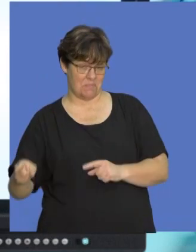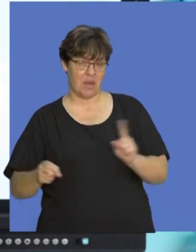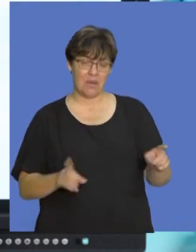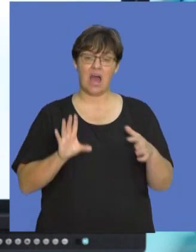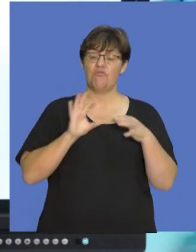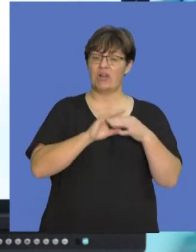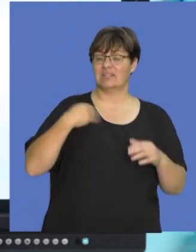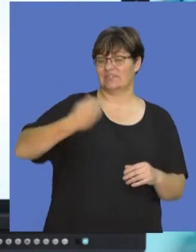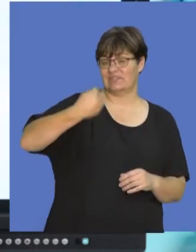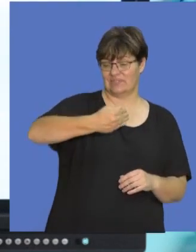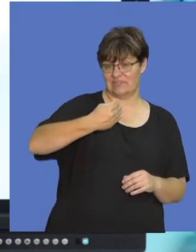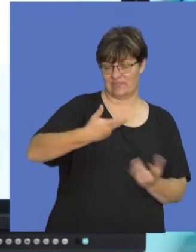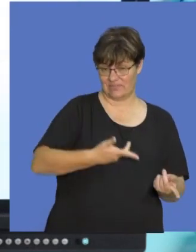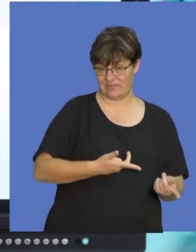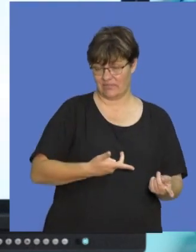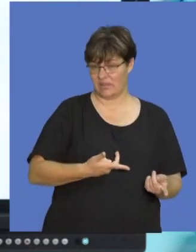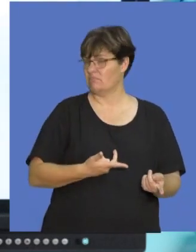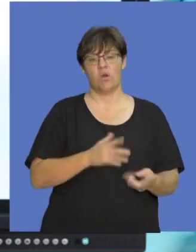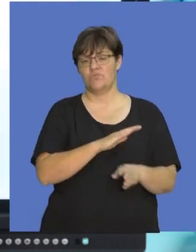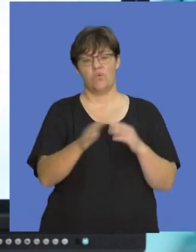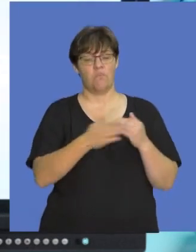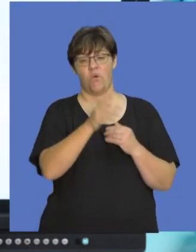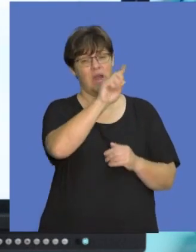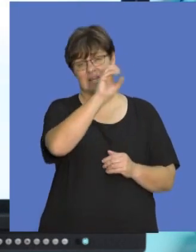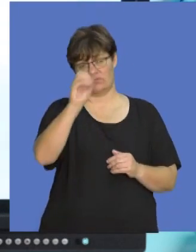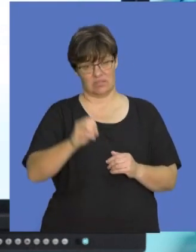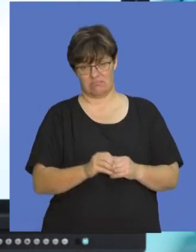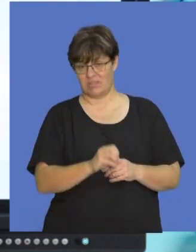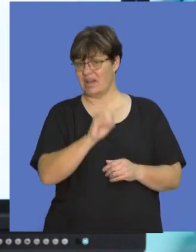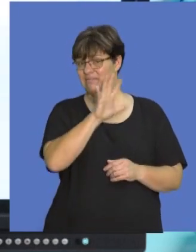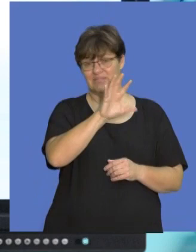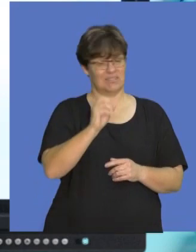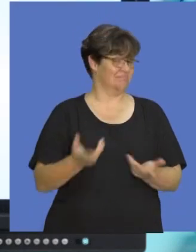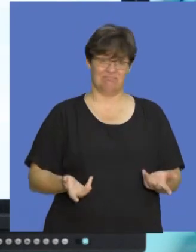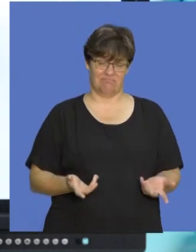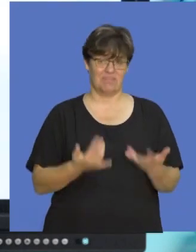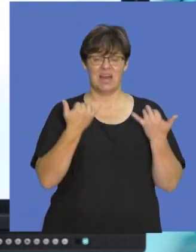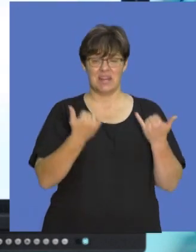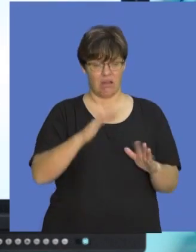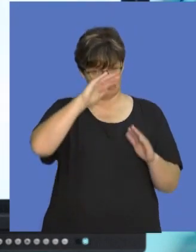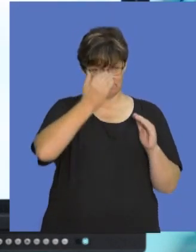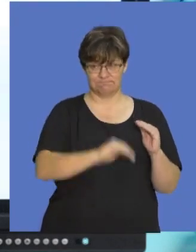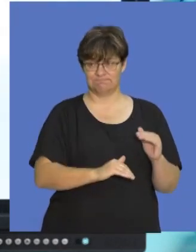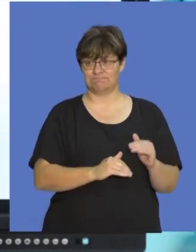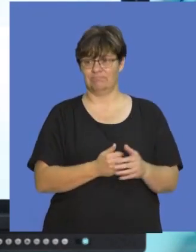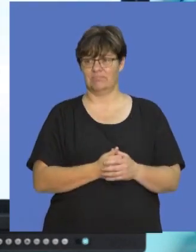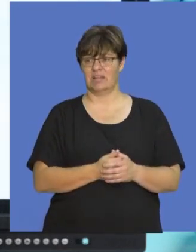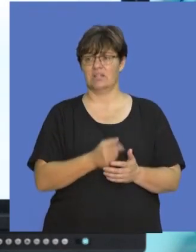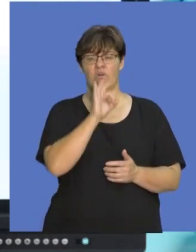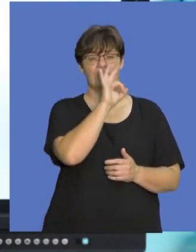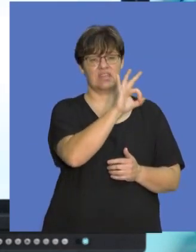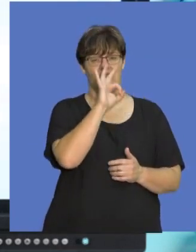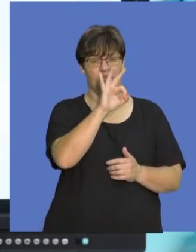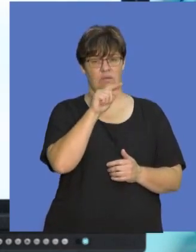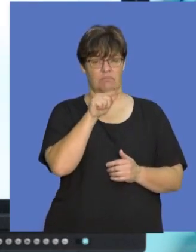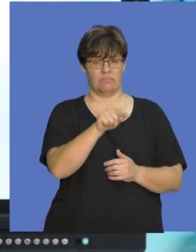25%, but the relative frequency is no longer at 100. It's no longer at 50. It's come down. It's